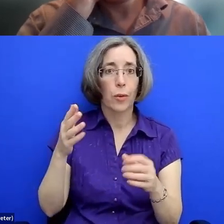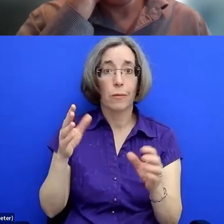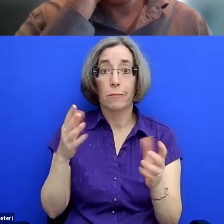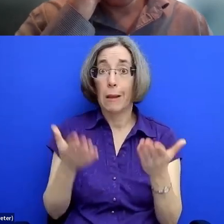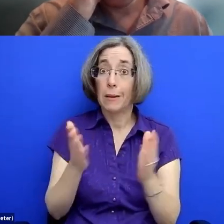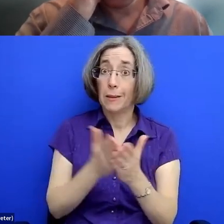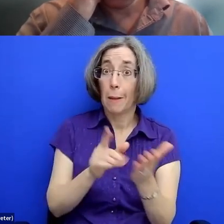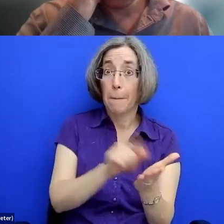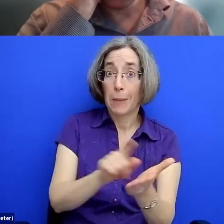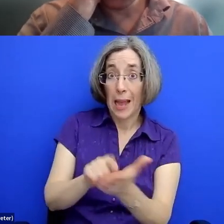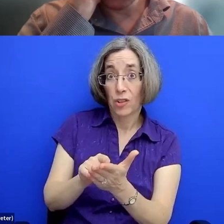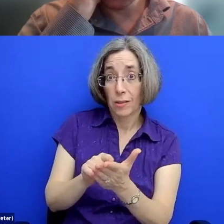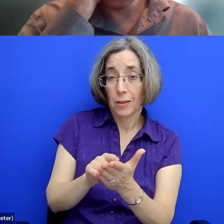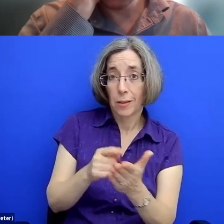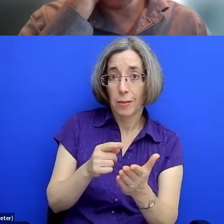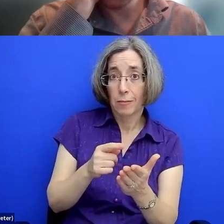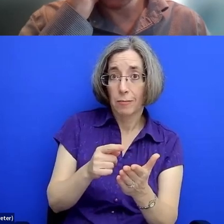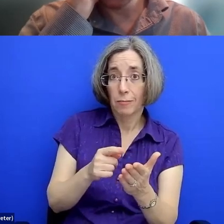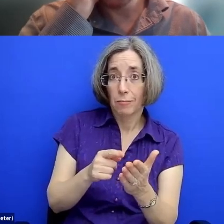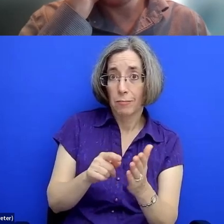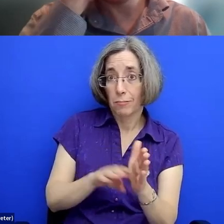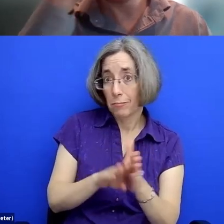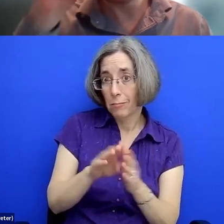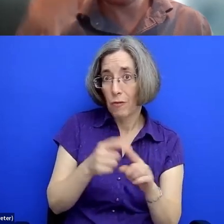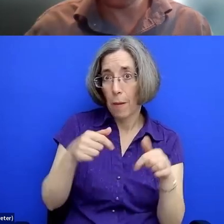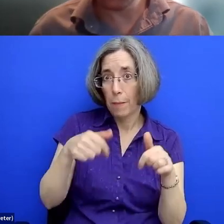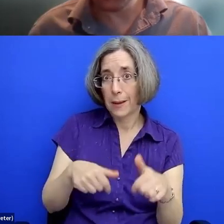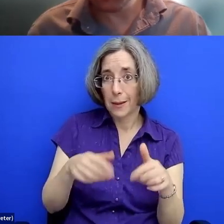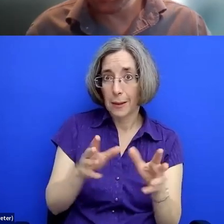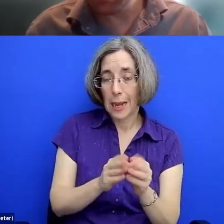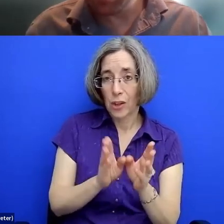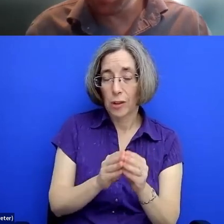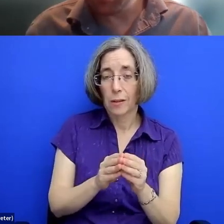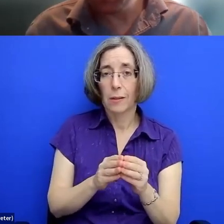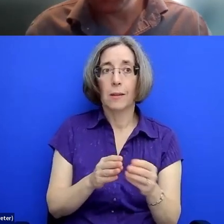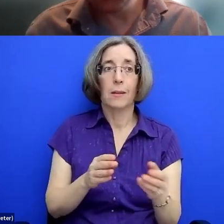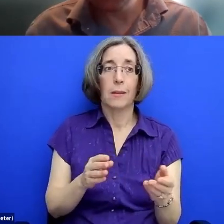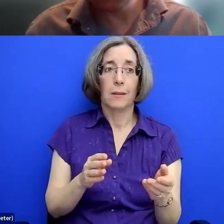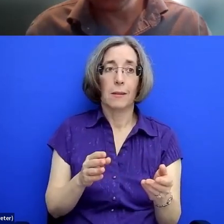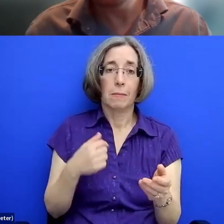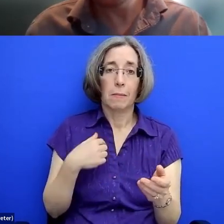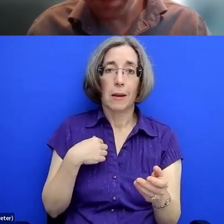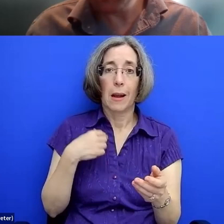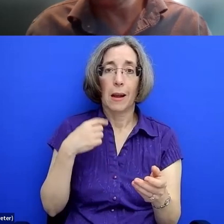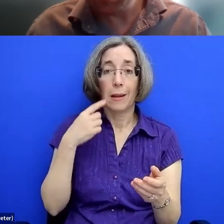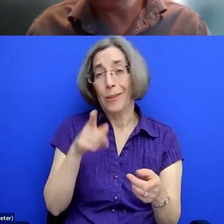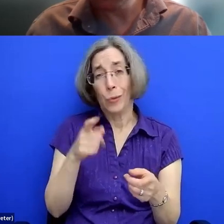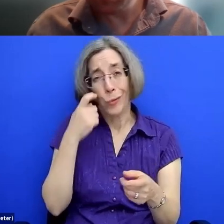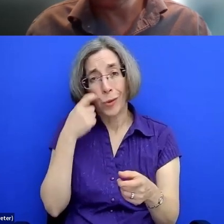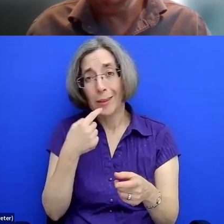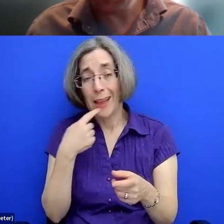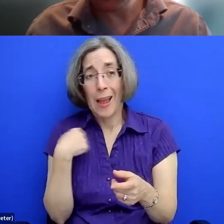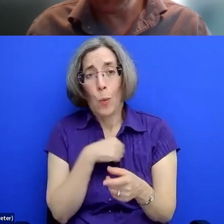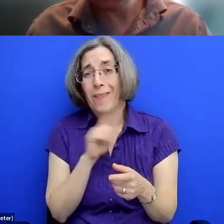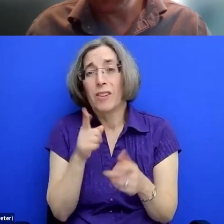this, these talks over these 2 days, because I think that, you know, as you've said, we just kind of begun the conversation on a lot of